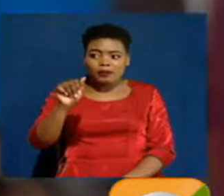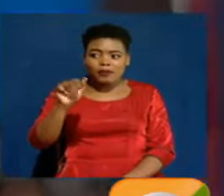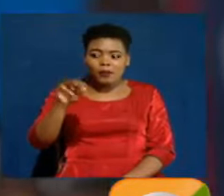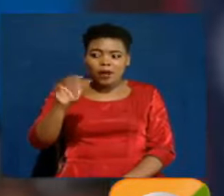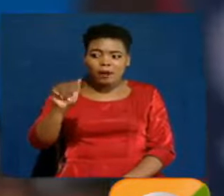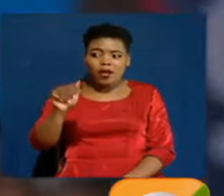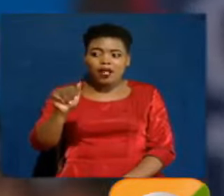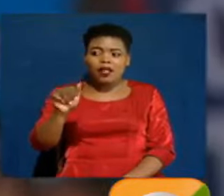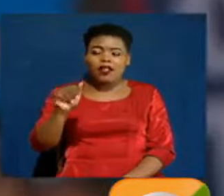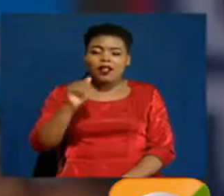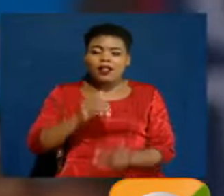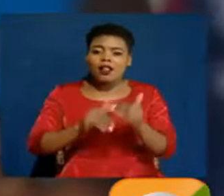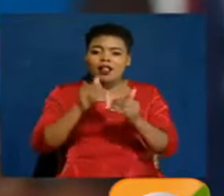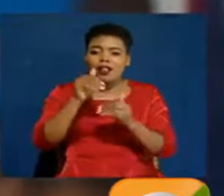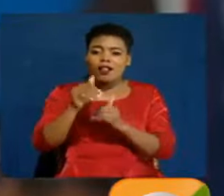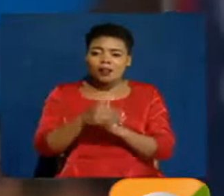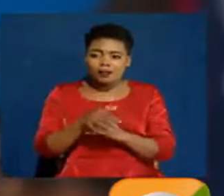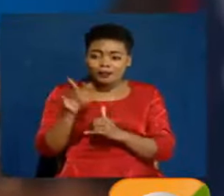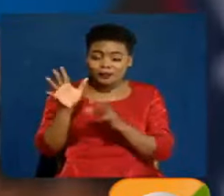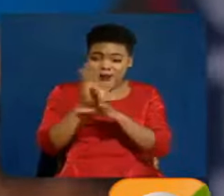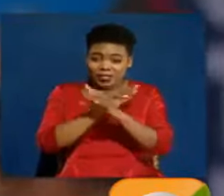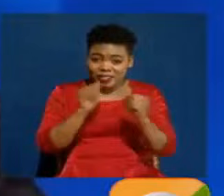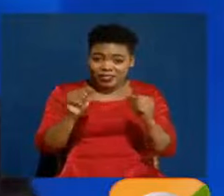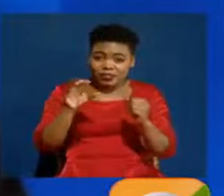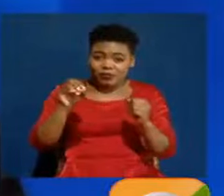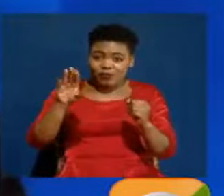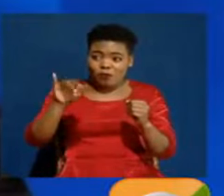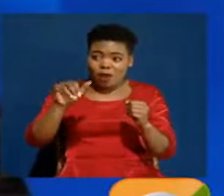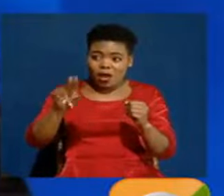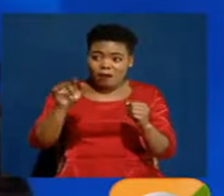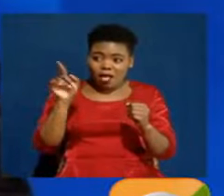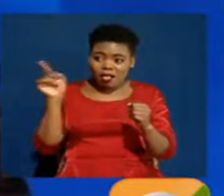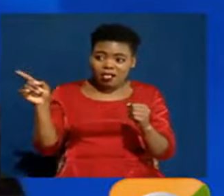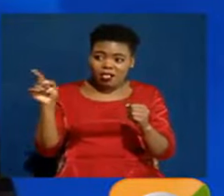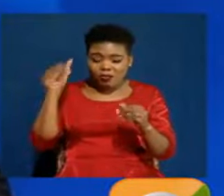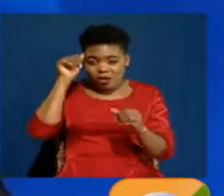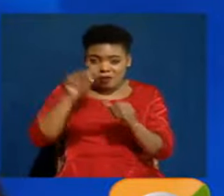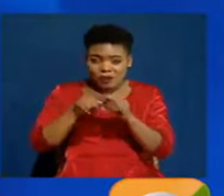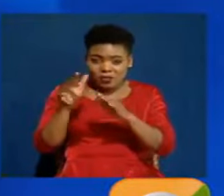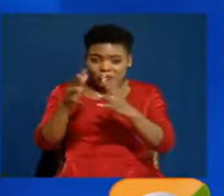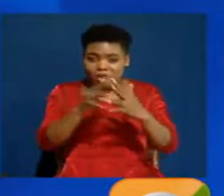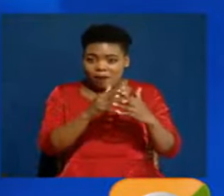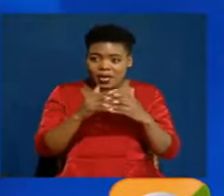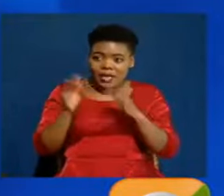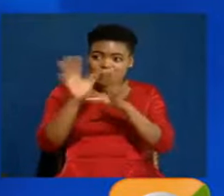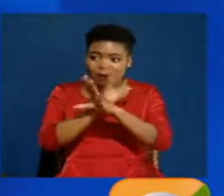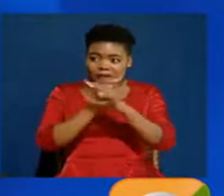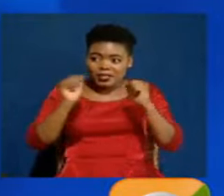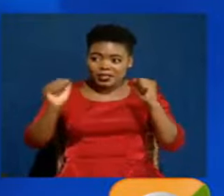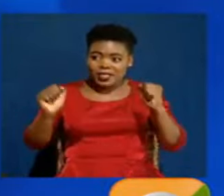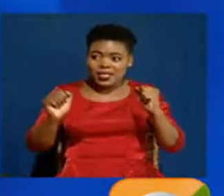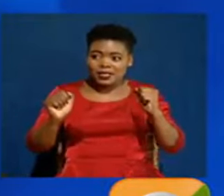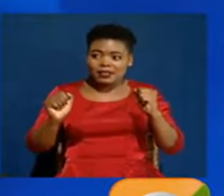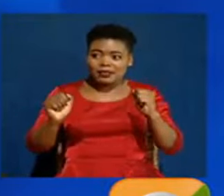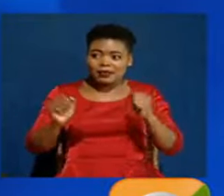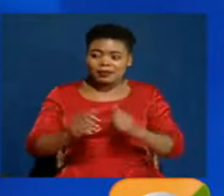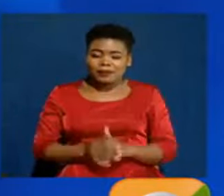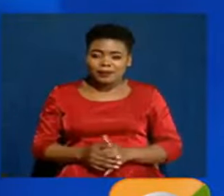been pretty good to kids with funny names who believe in a country where anything is possible.